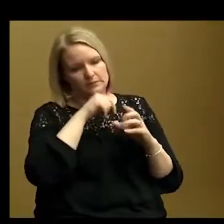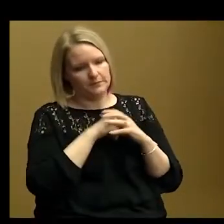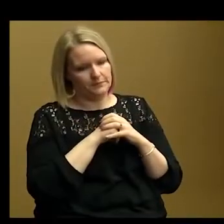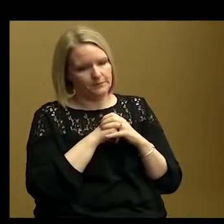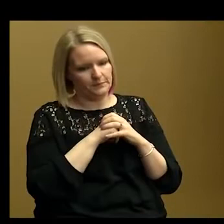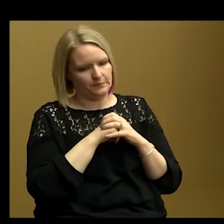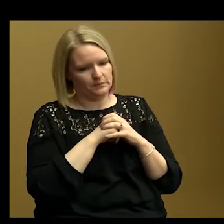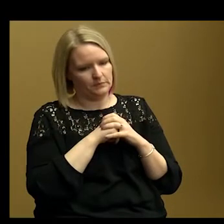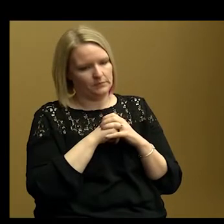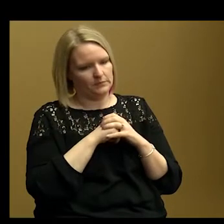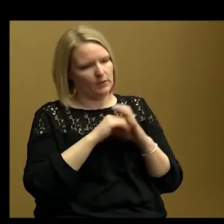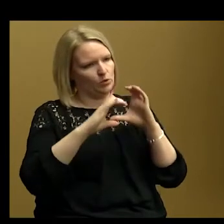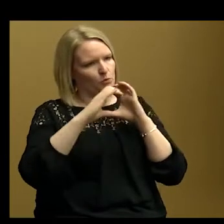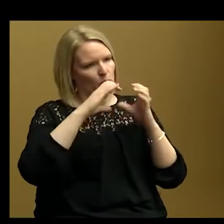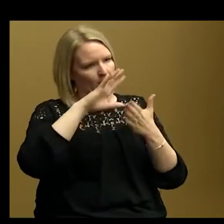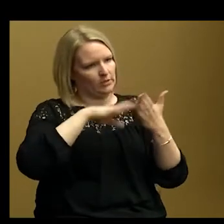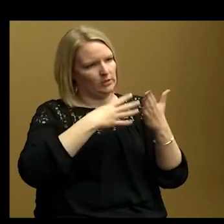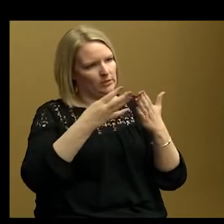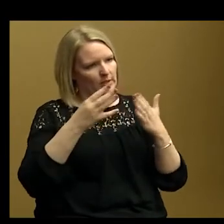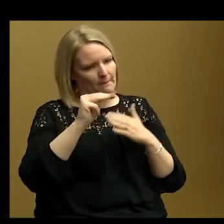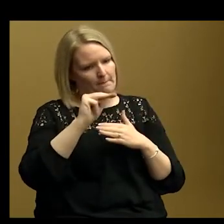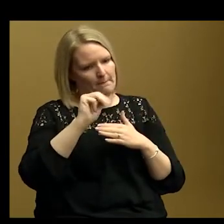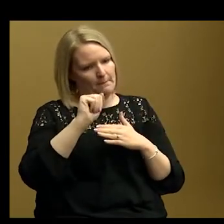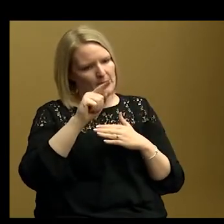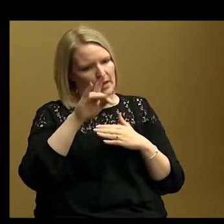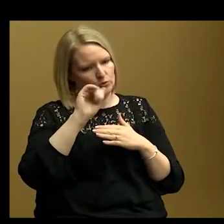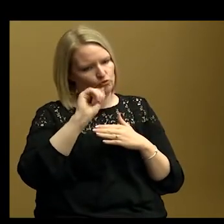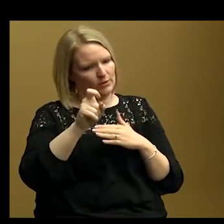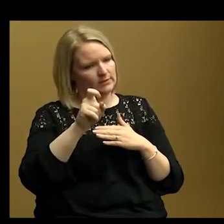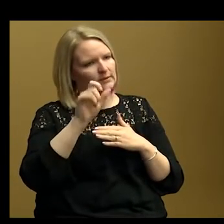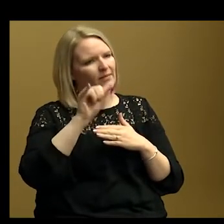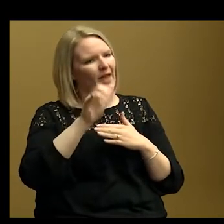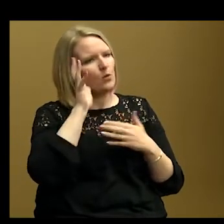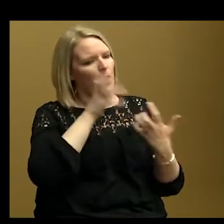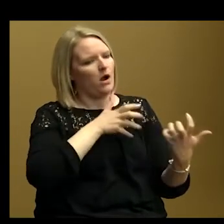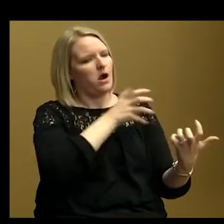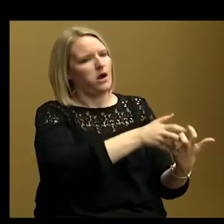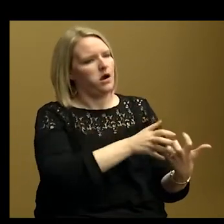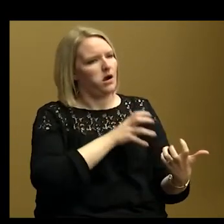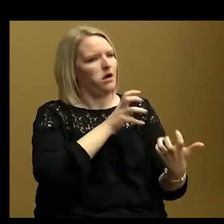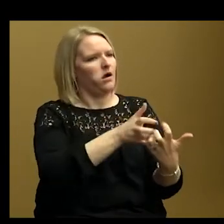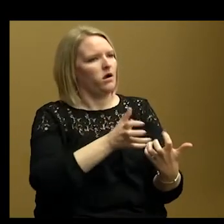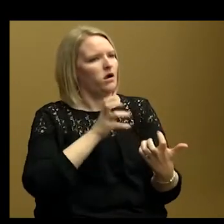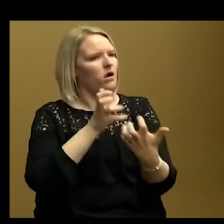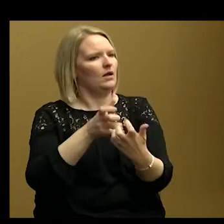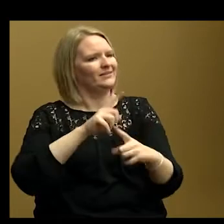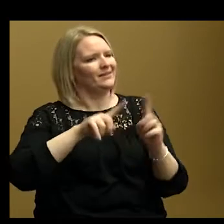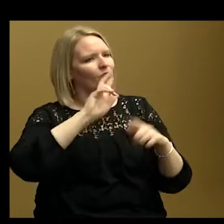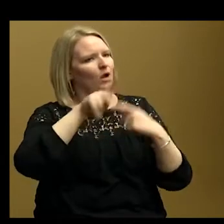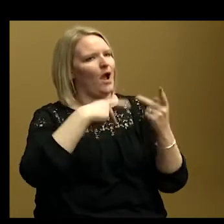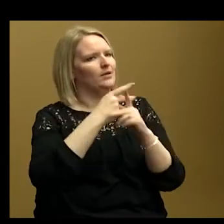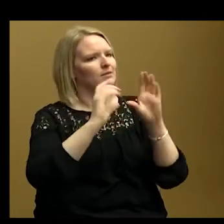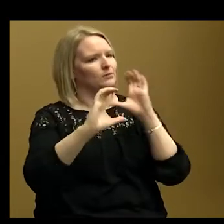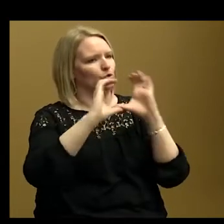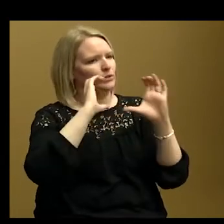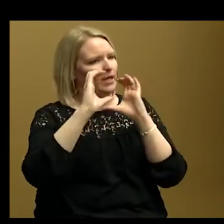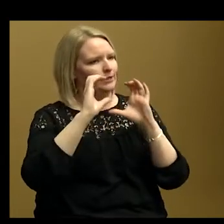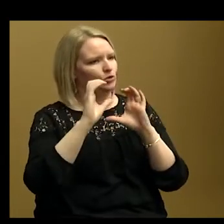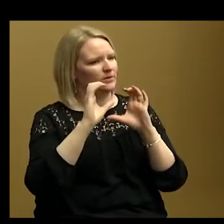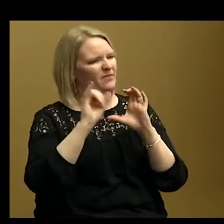to the communication matrix, it accommodates to any type of communicative